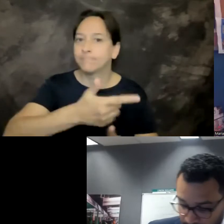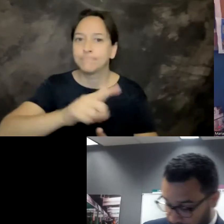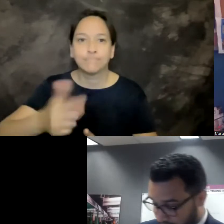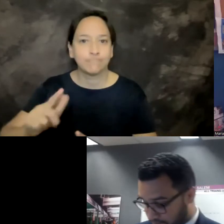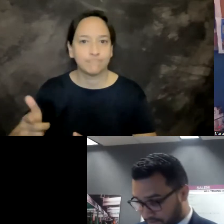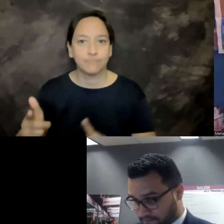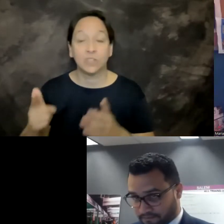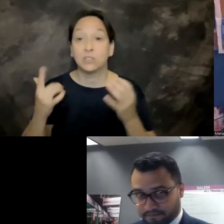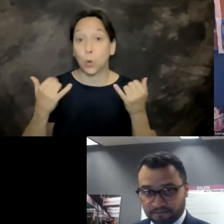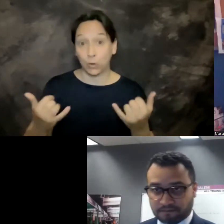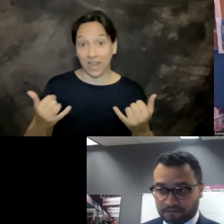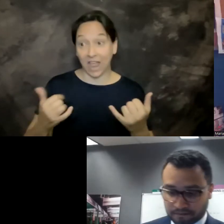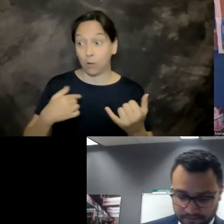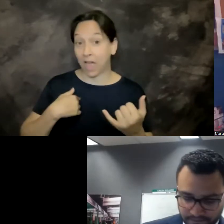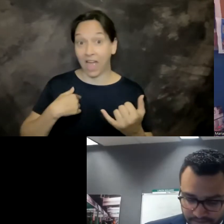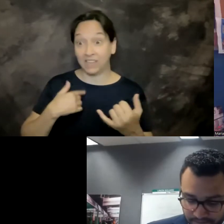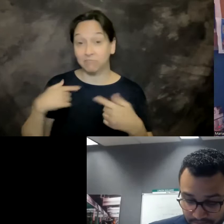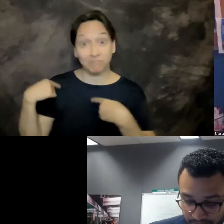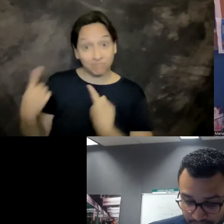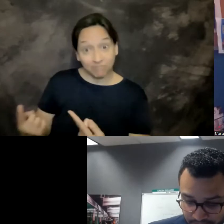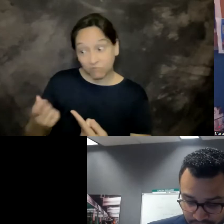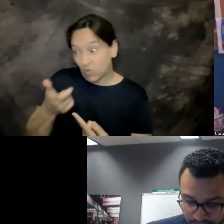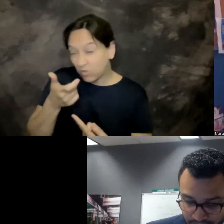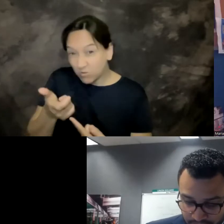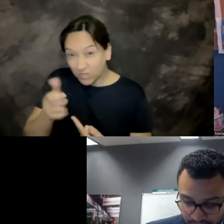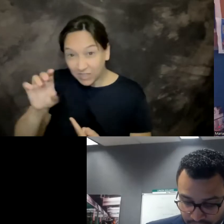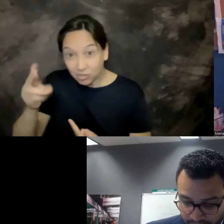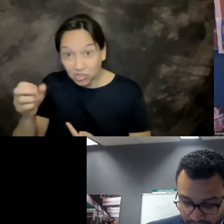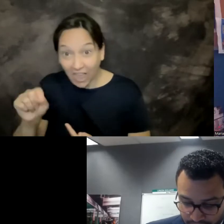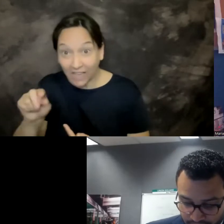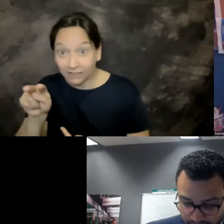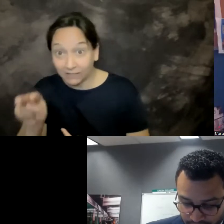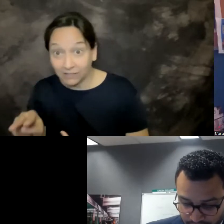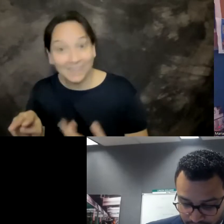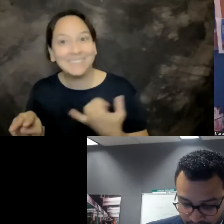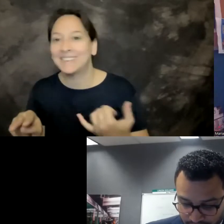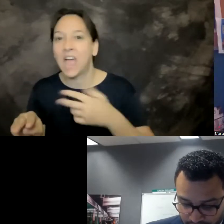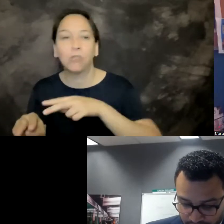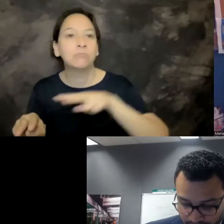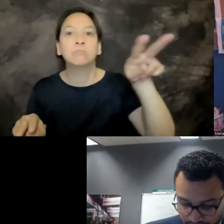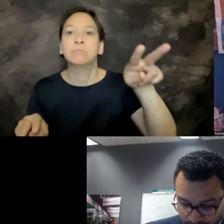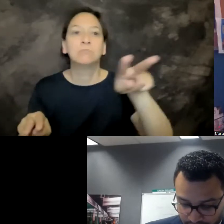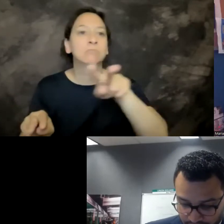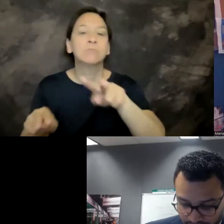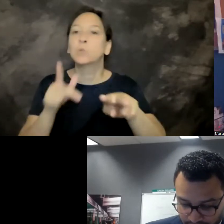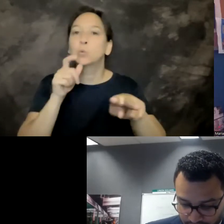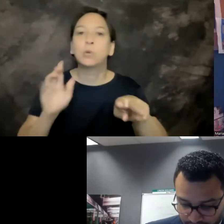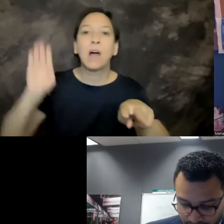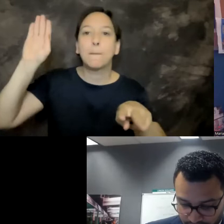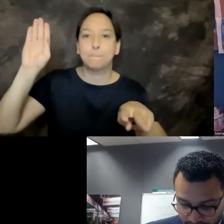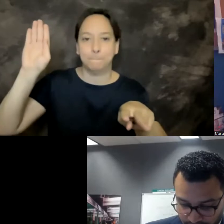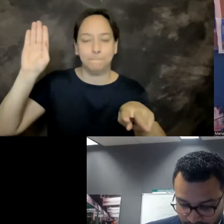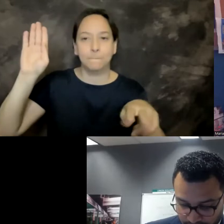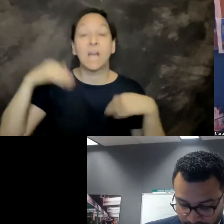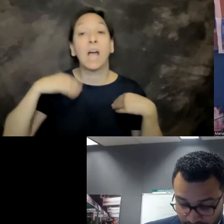my attention on the chat box, I'm gonna focus on folks that raised their hand on their screen. I will then call in